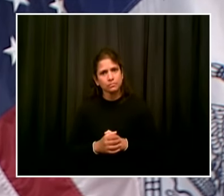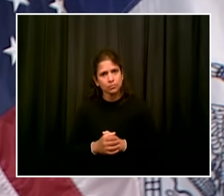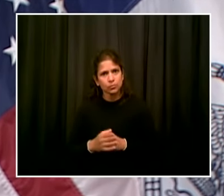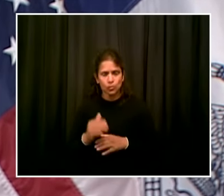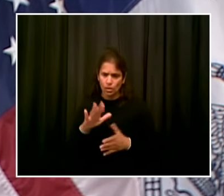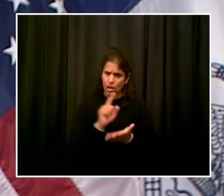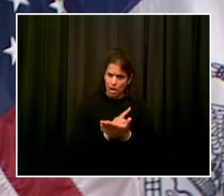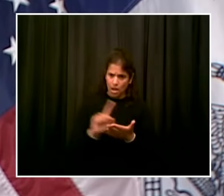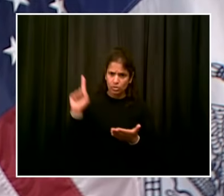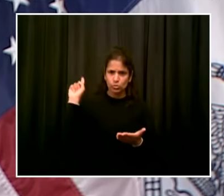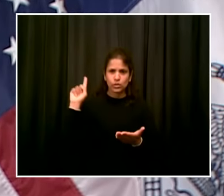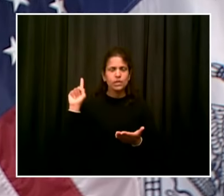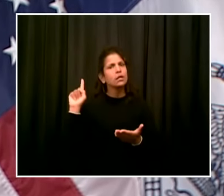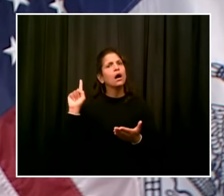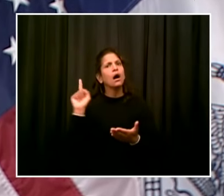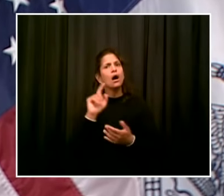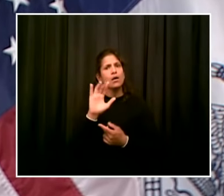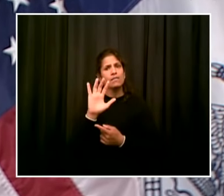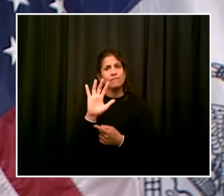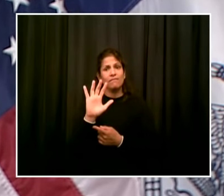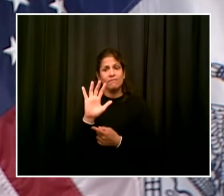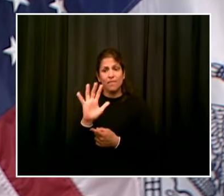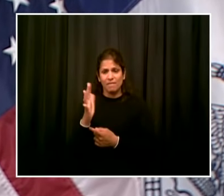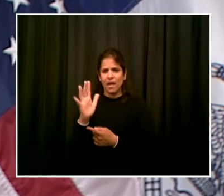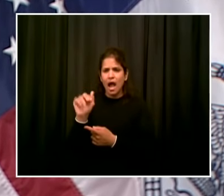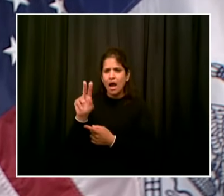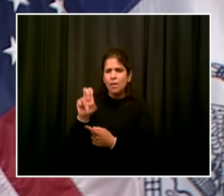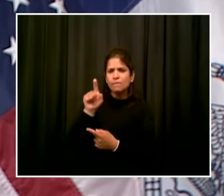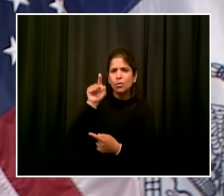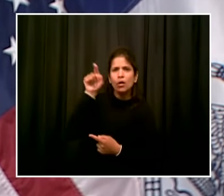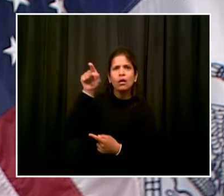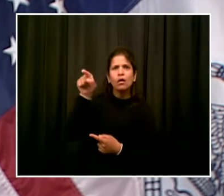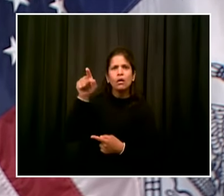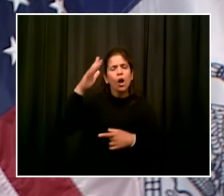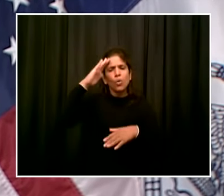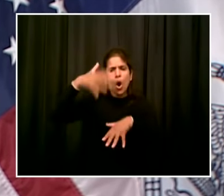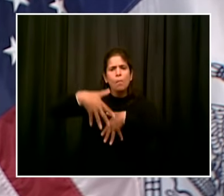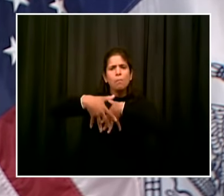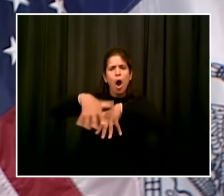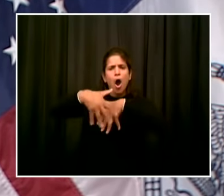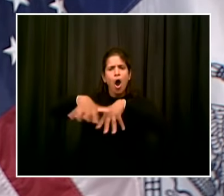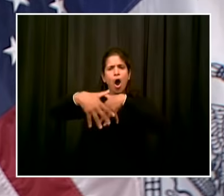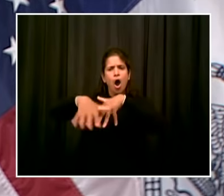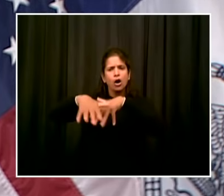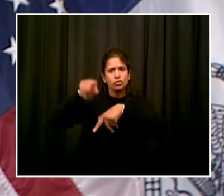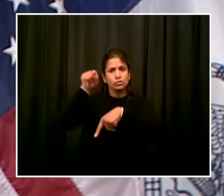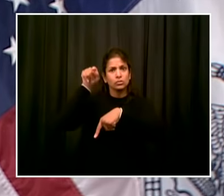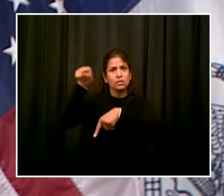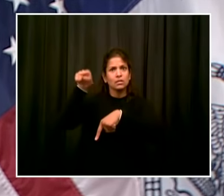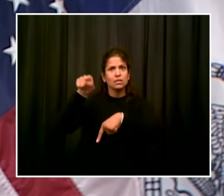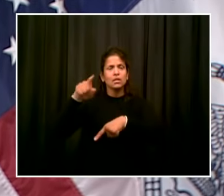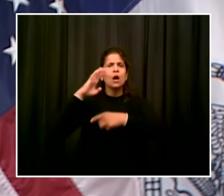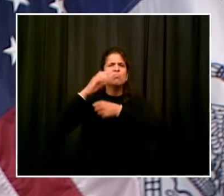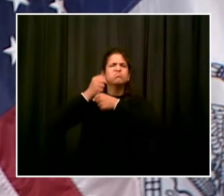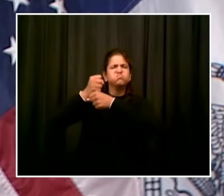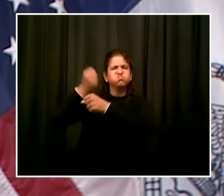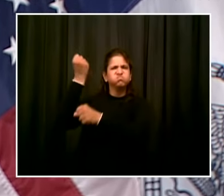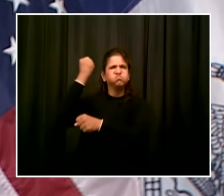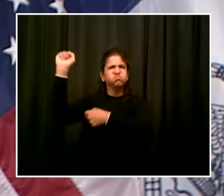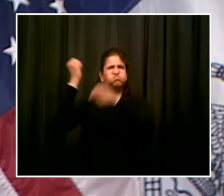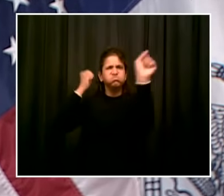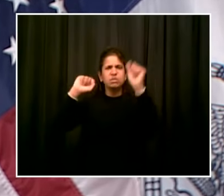police march. And it wasn't that many people, but, nevertheless, they were allowed to block traffic.